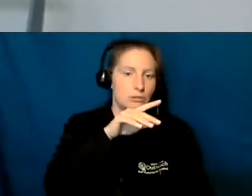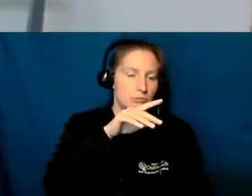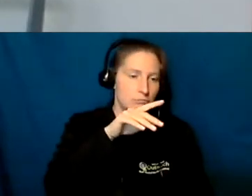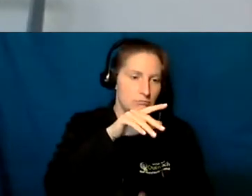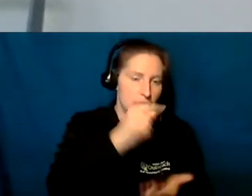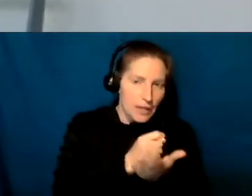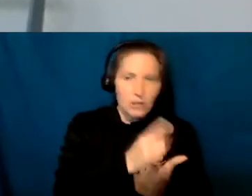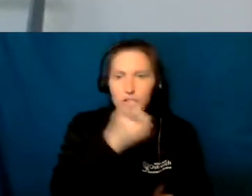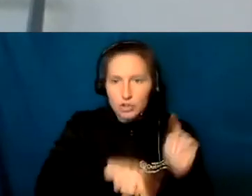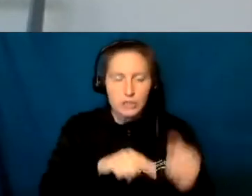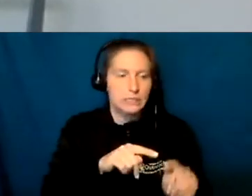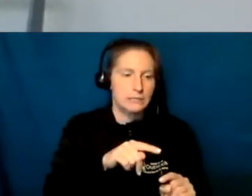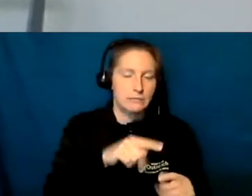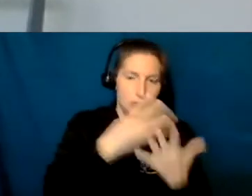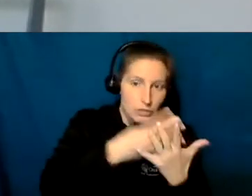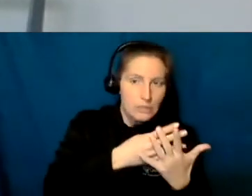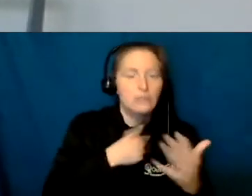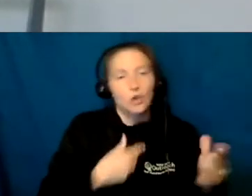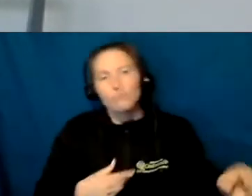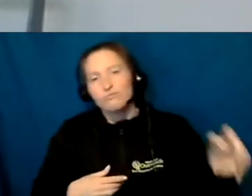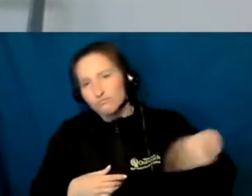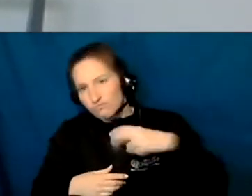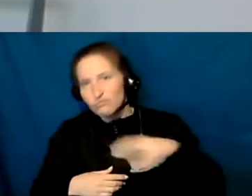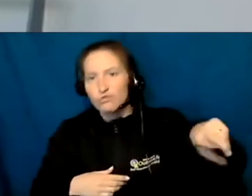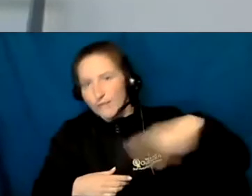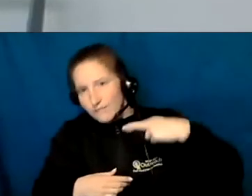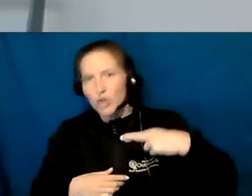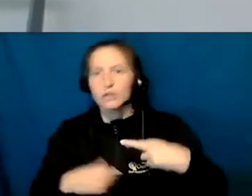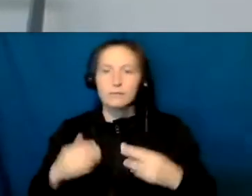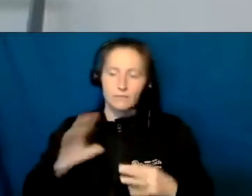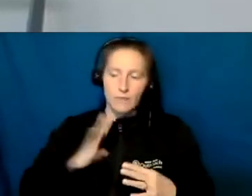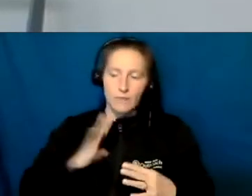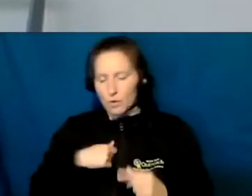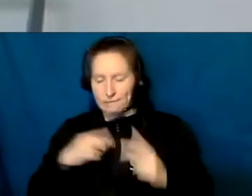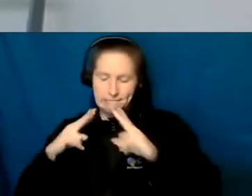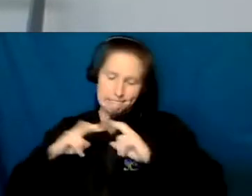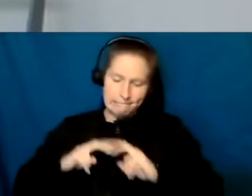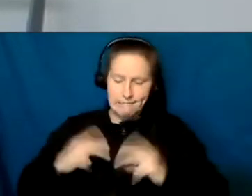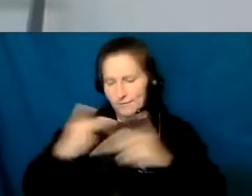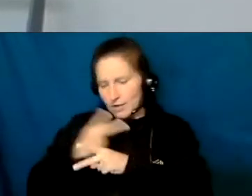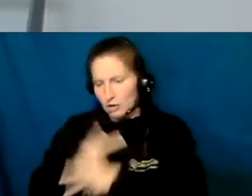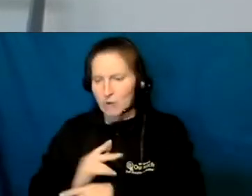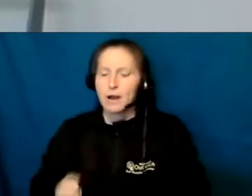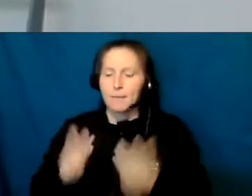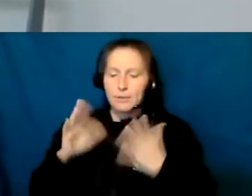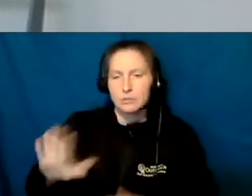or tools, and then they come to us. So sometimes we're kind of figuring that out, what their hearing degree is.